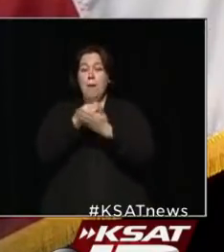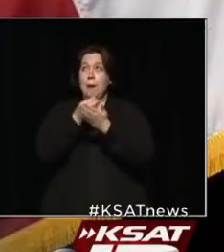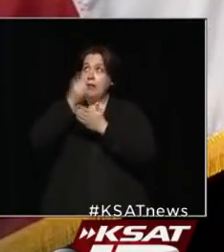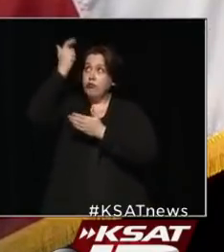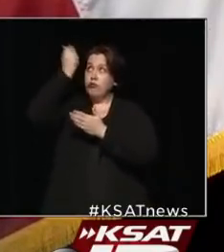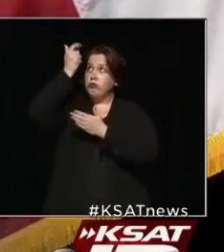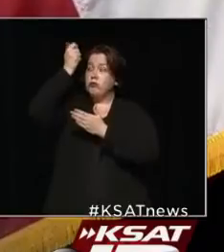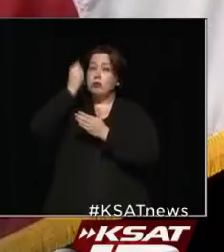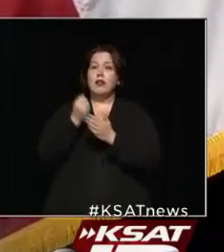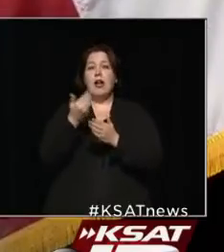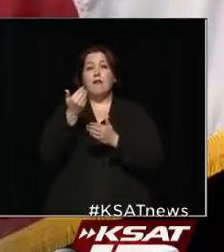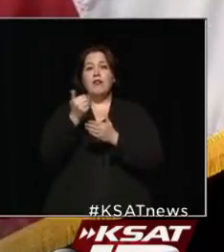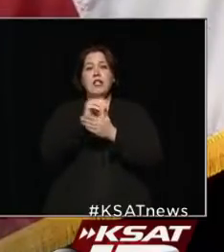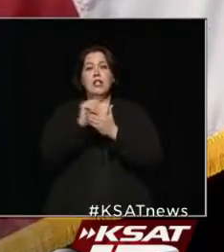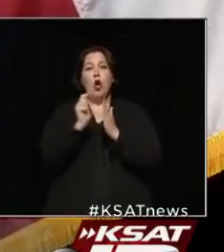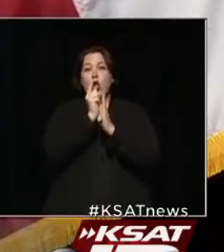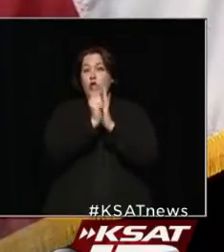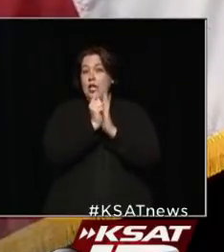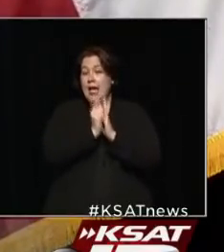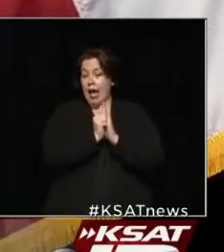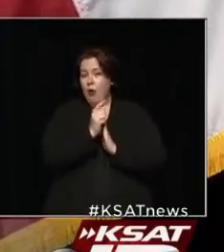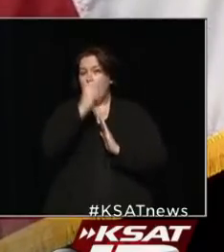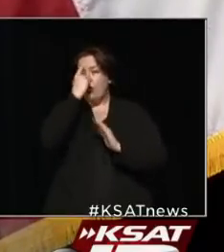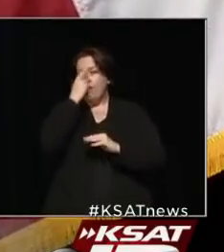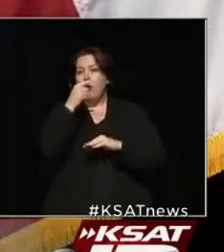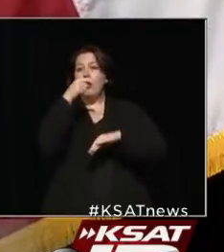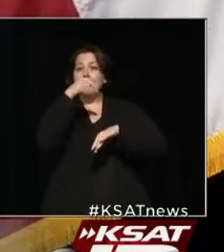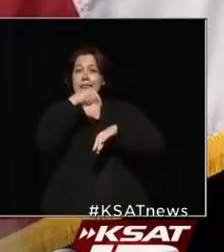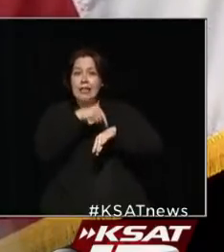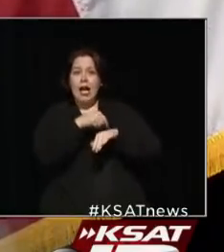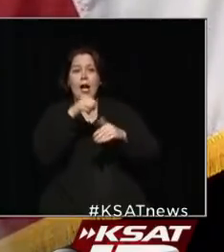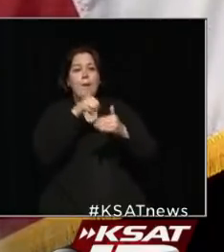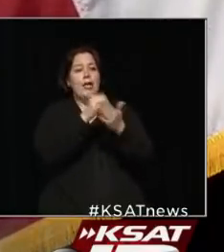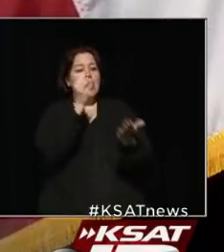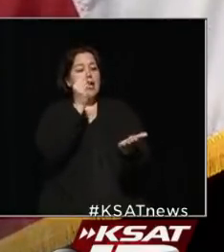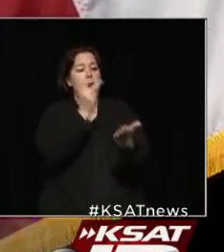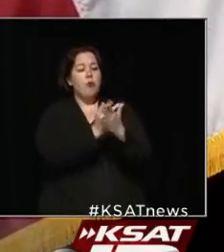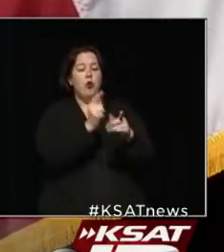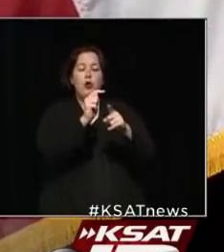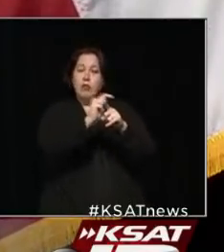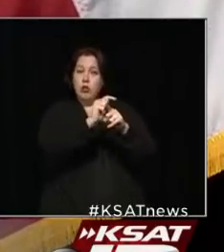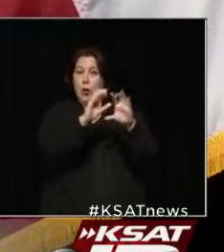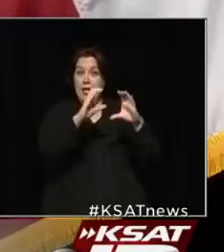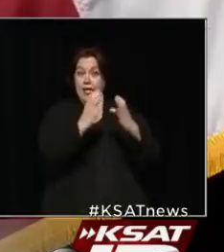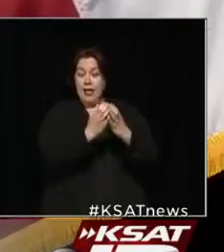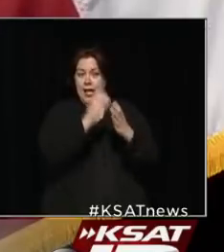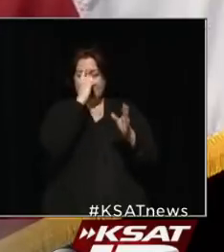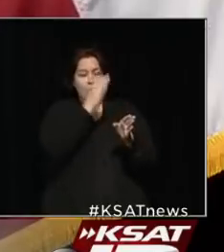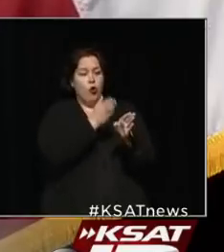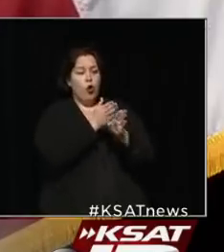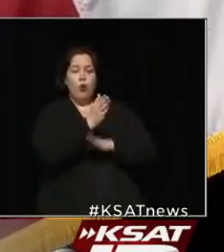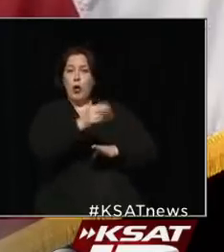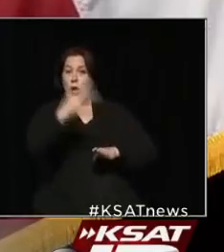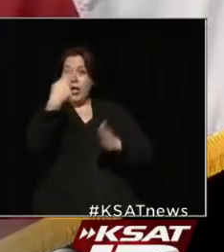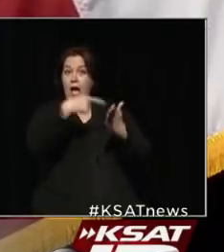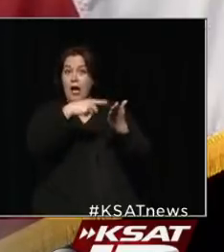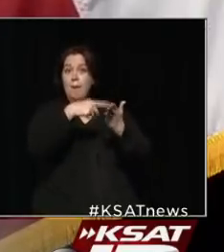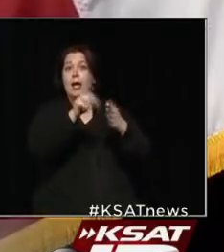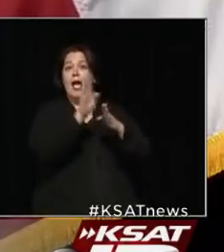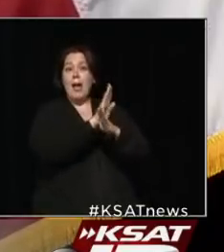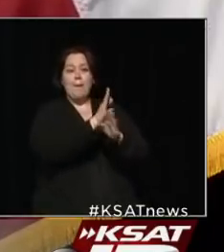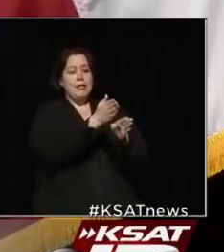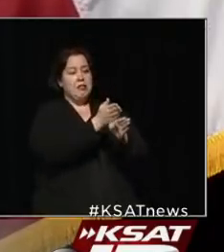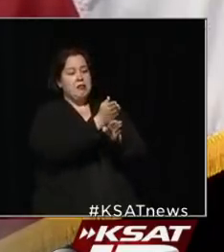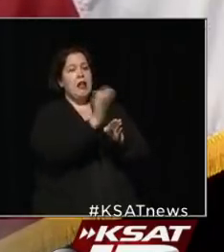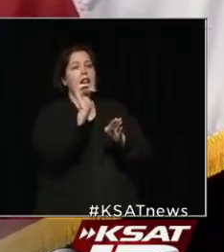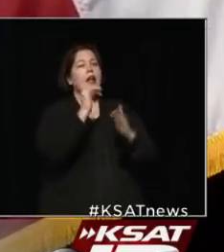of $15 an hour for actual time spent in an approved training program for a career in high-paying industries